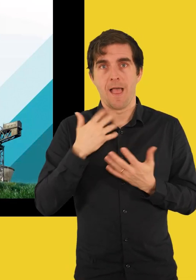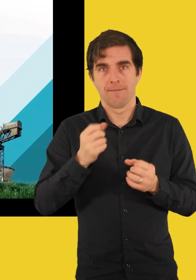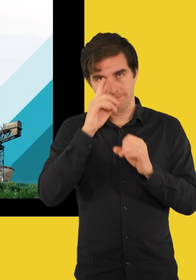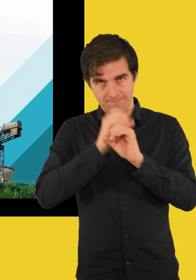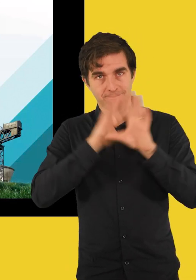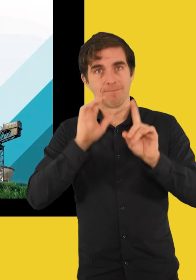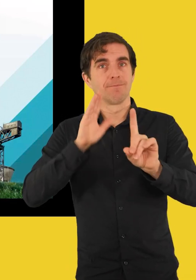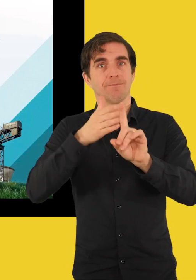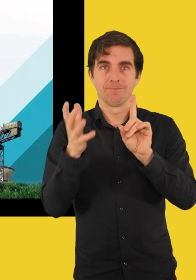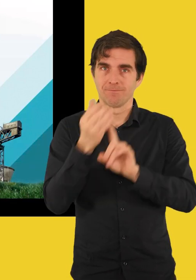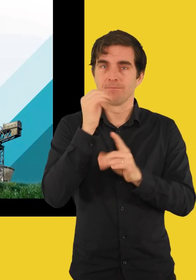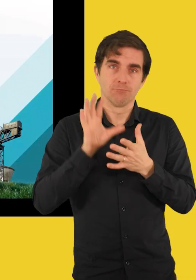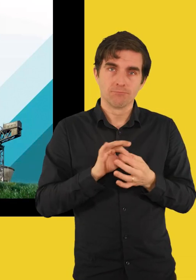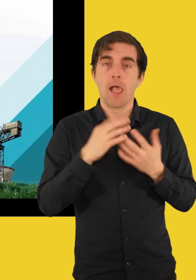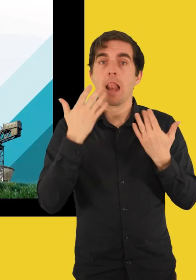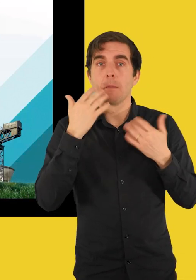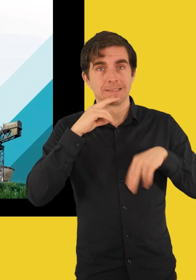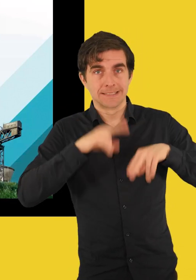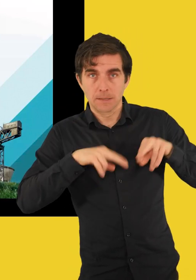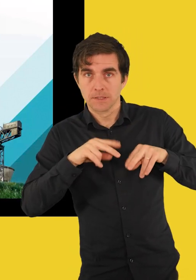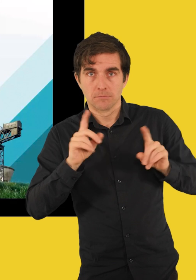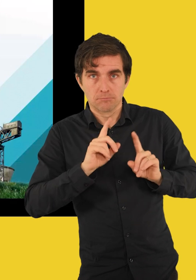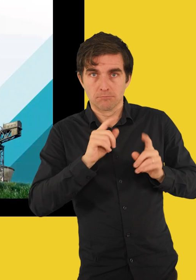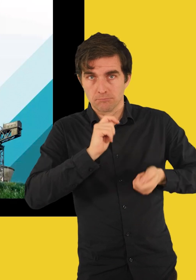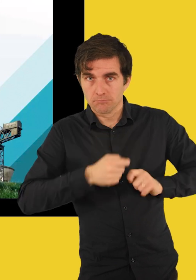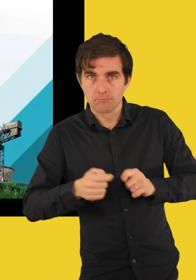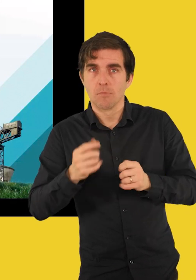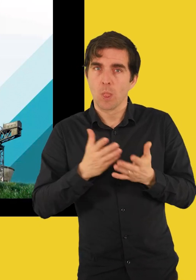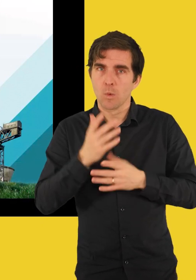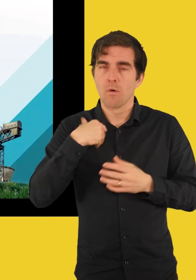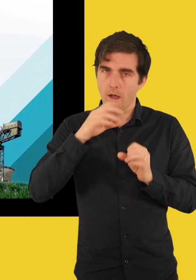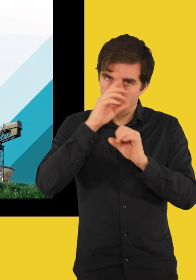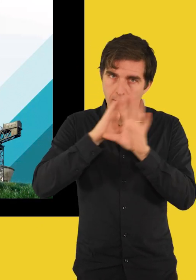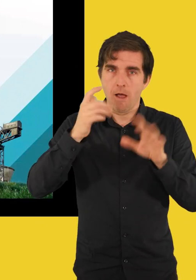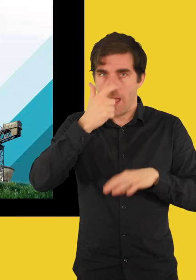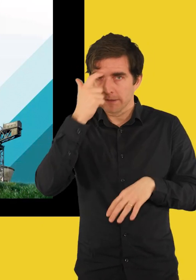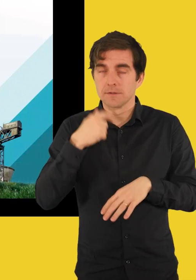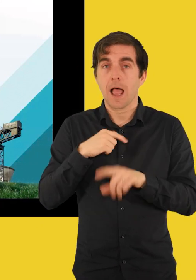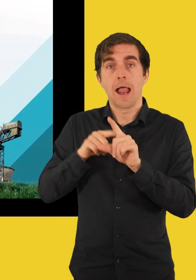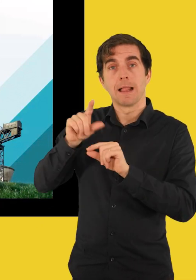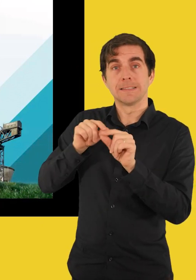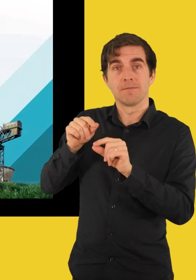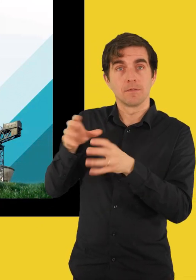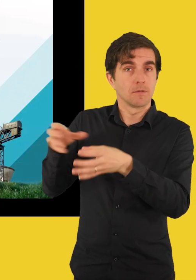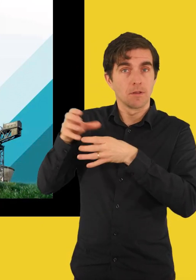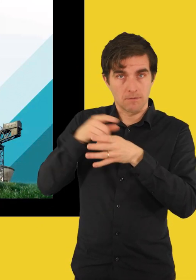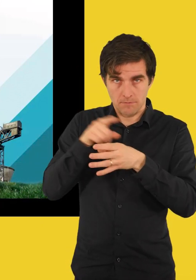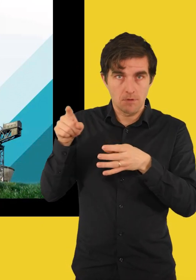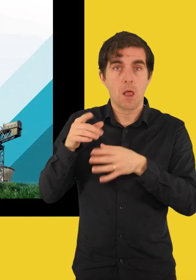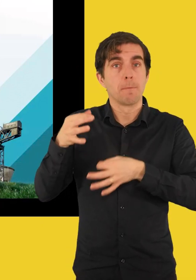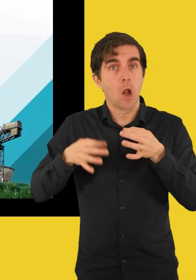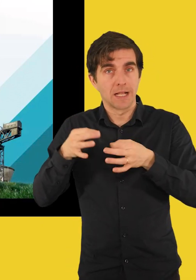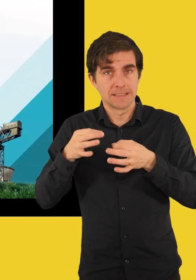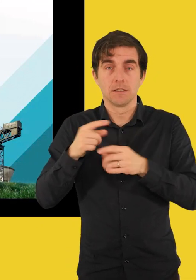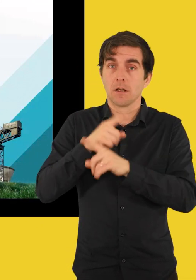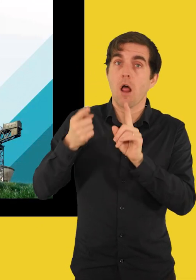have the outcomes from the climate impact assessment embedded through and understanding through our elected members, so through our political people as